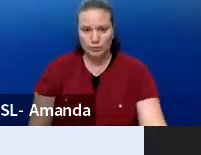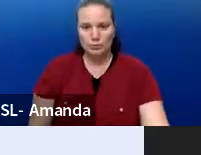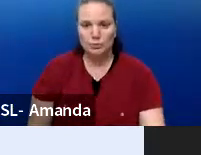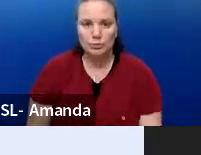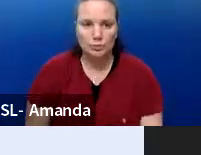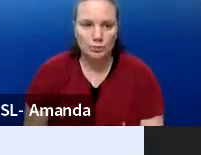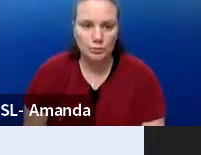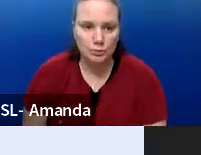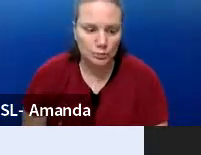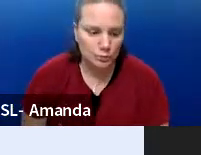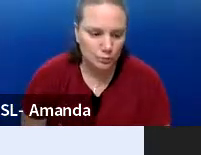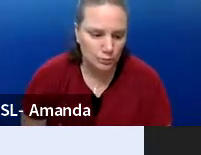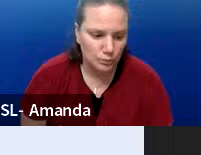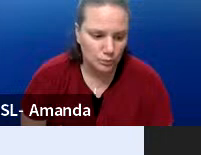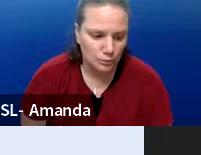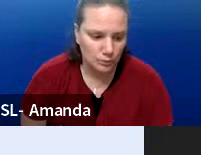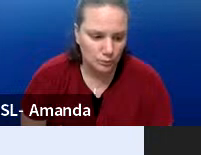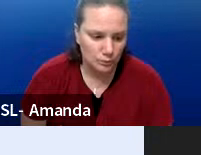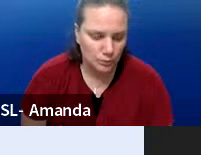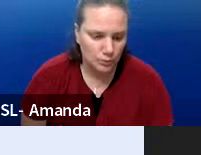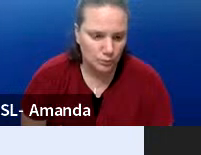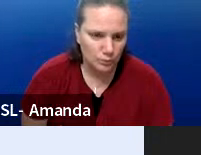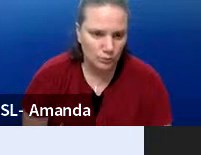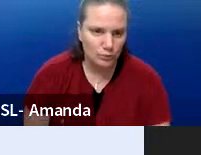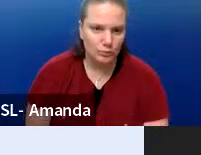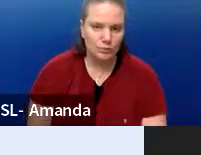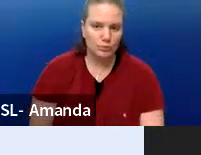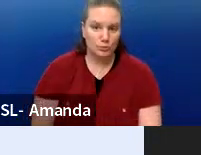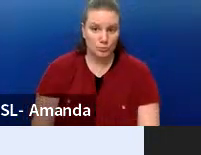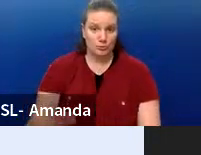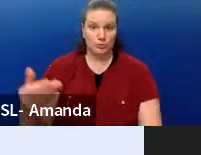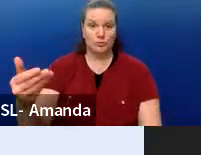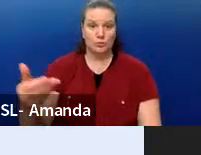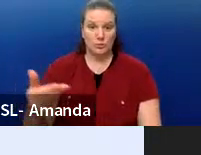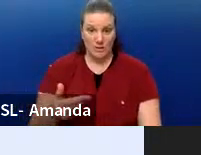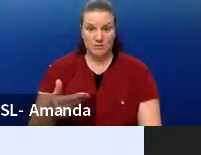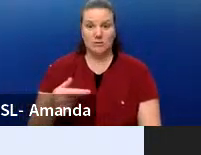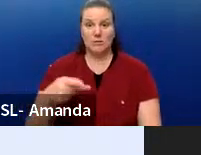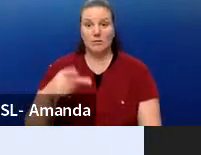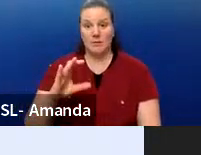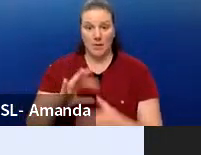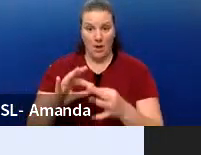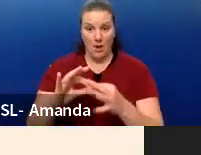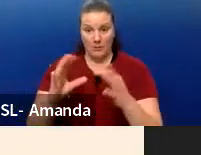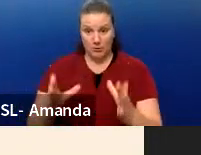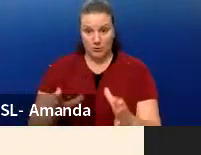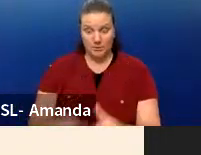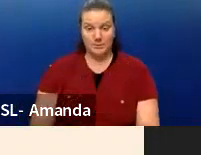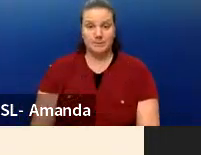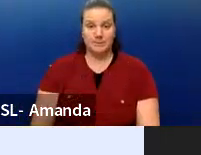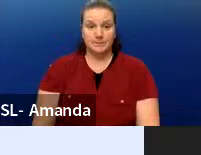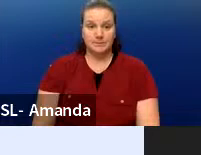Thank you. Amanda, let's go ahead and bring in our next public commenter.